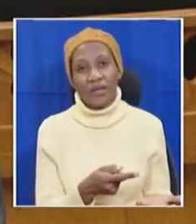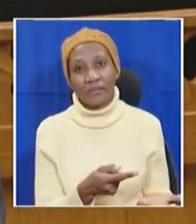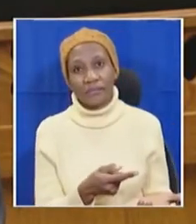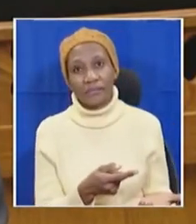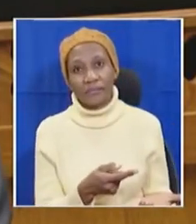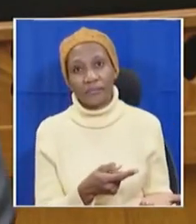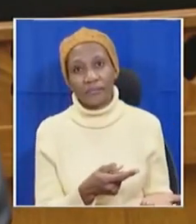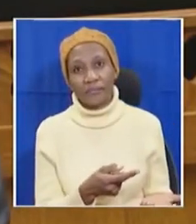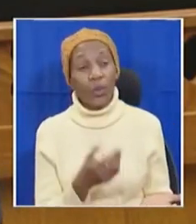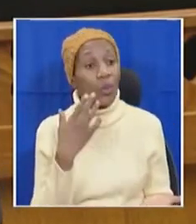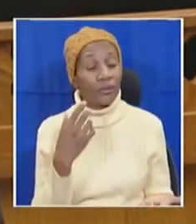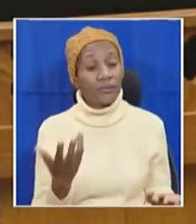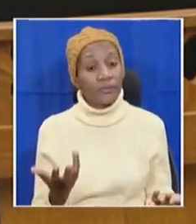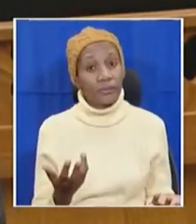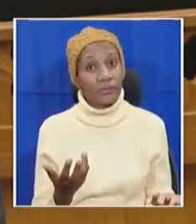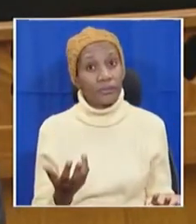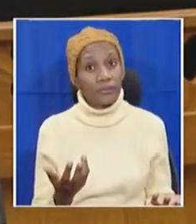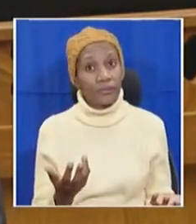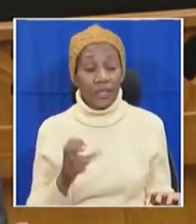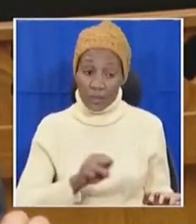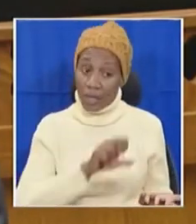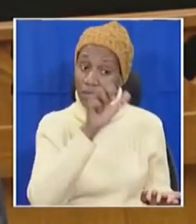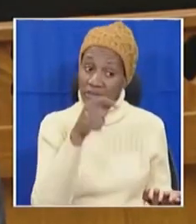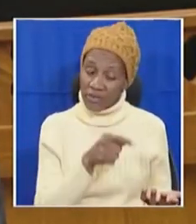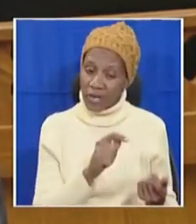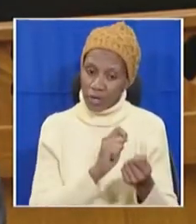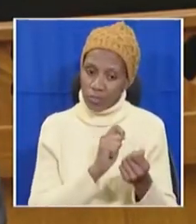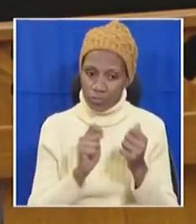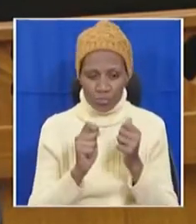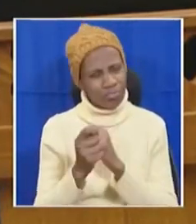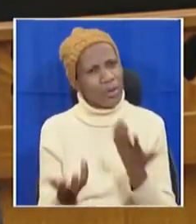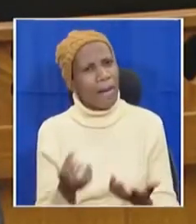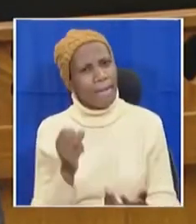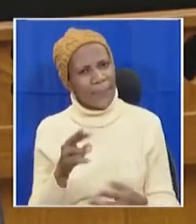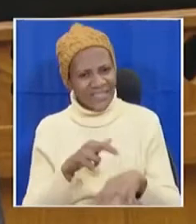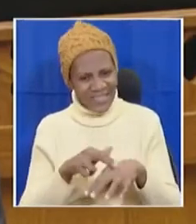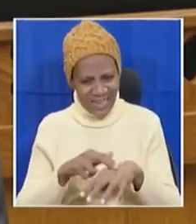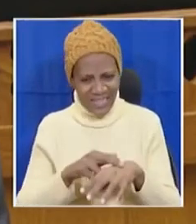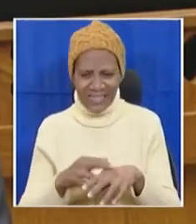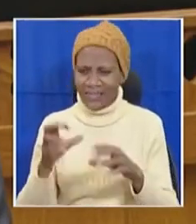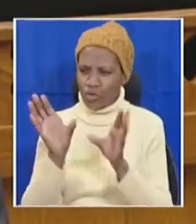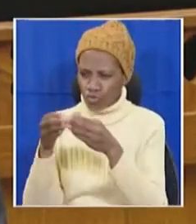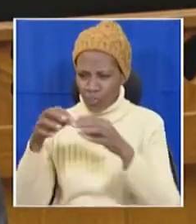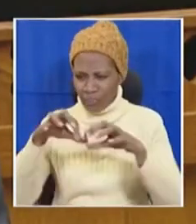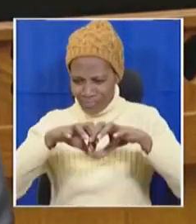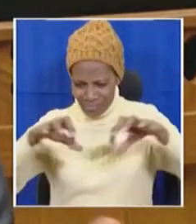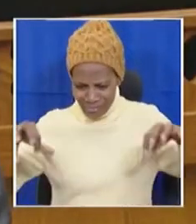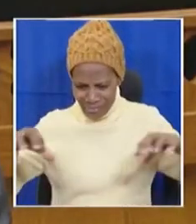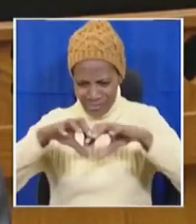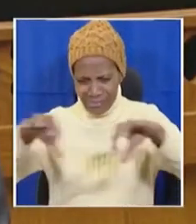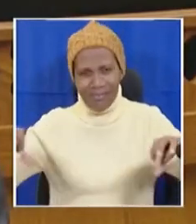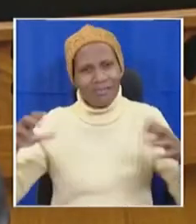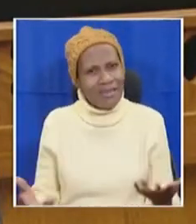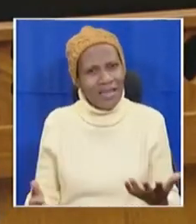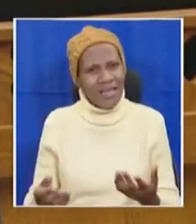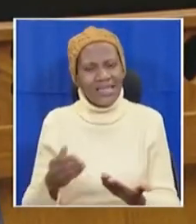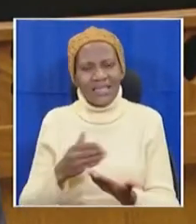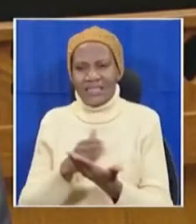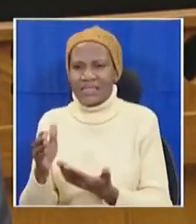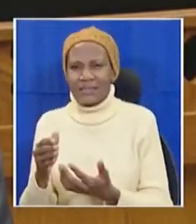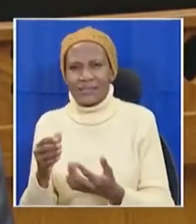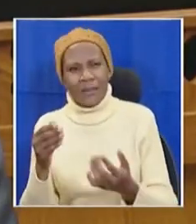presidential debate, seems to be becoming more deeply polarized along race and class divides, fueled by popular rhetoric